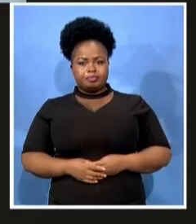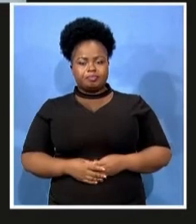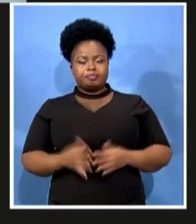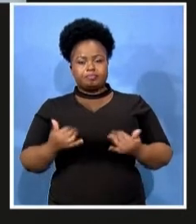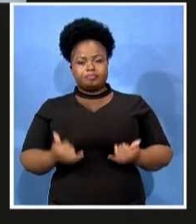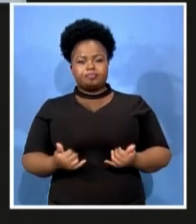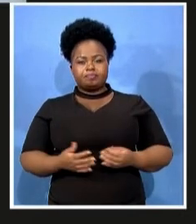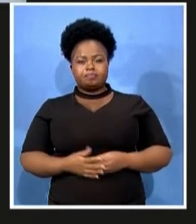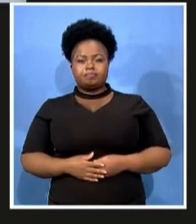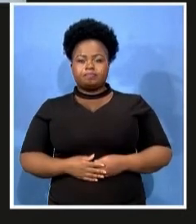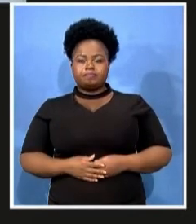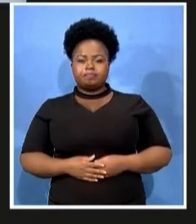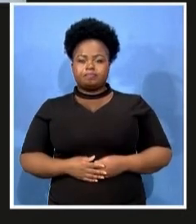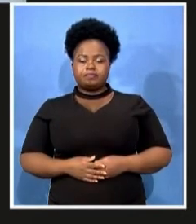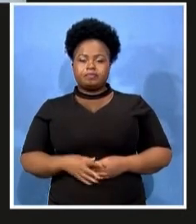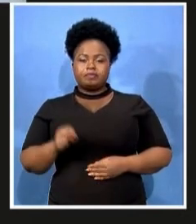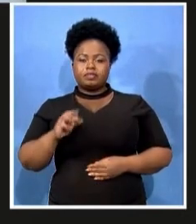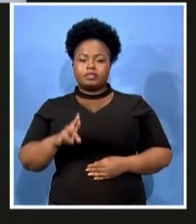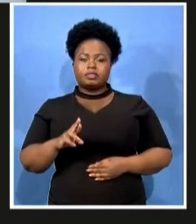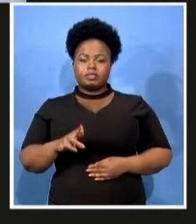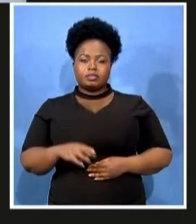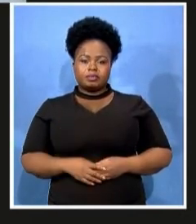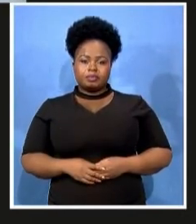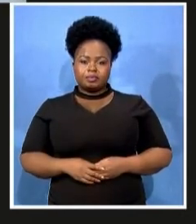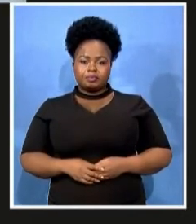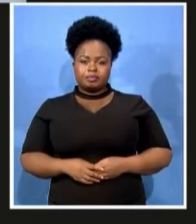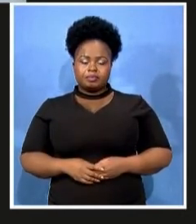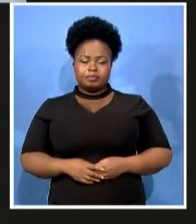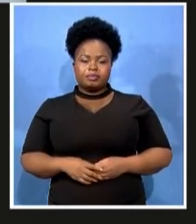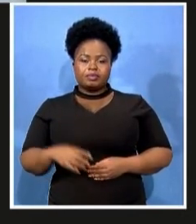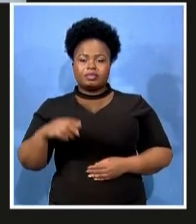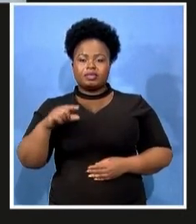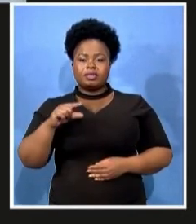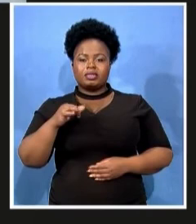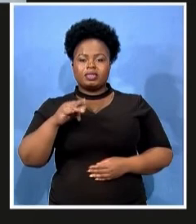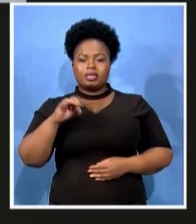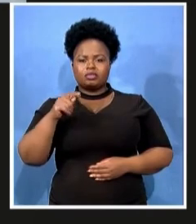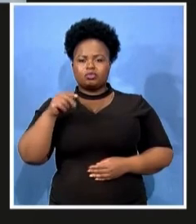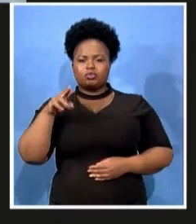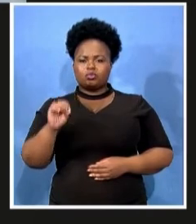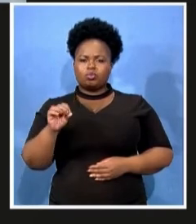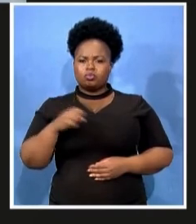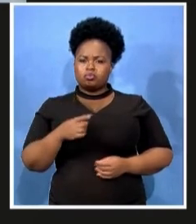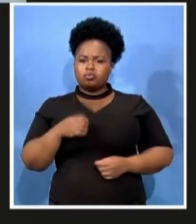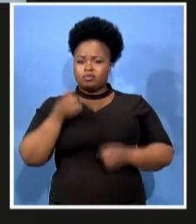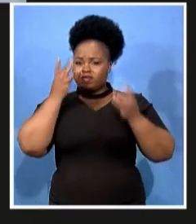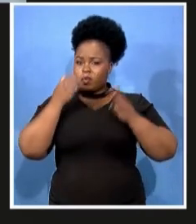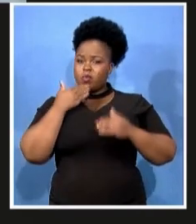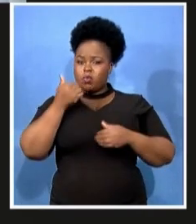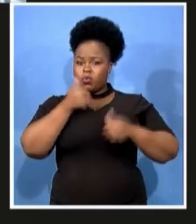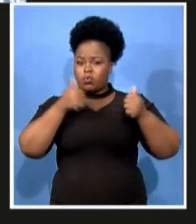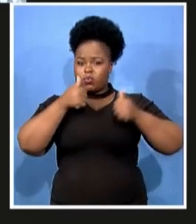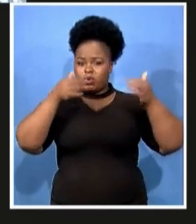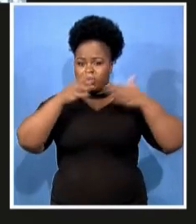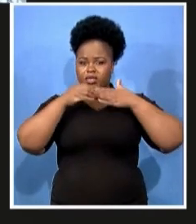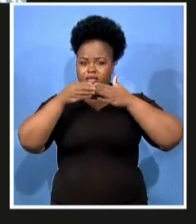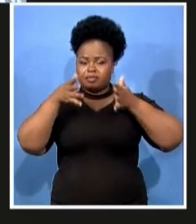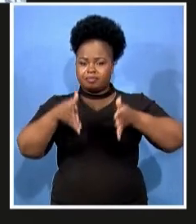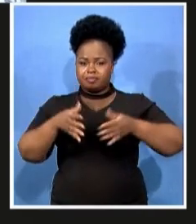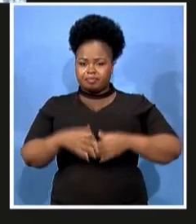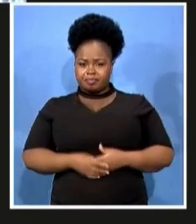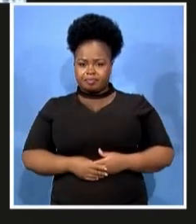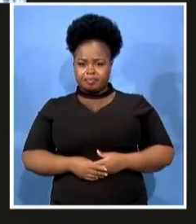Mr. Khatla to indicate the leadership that is leading him from the ministry?